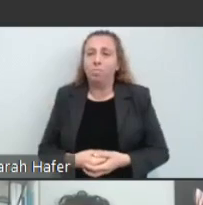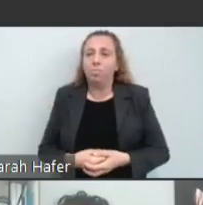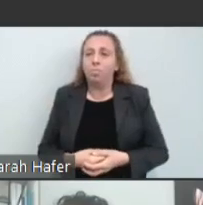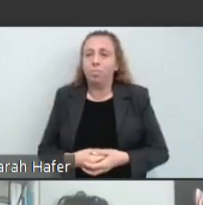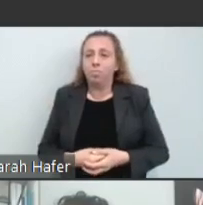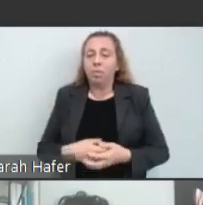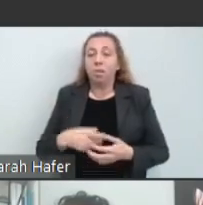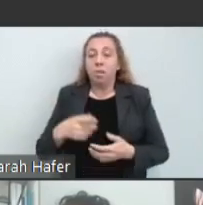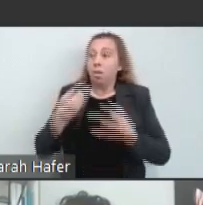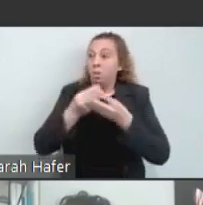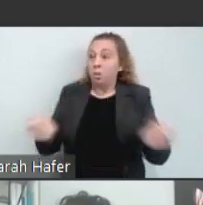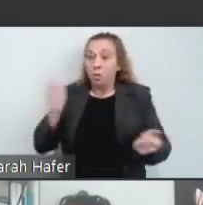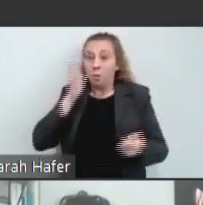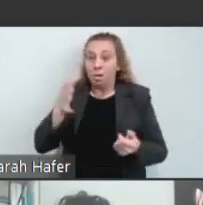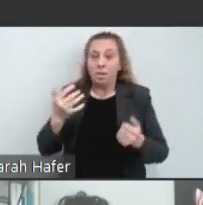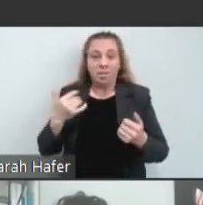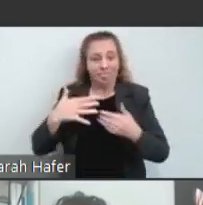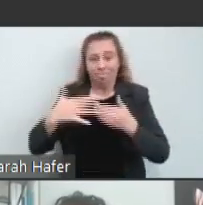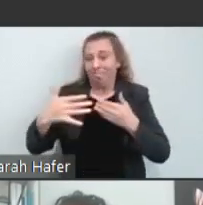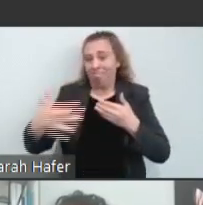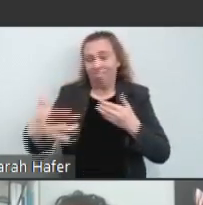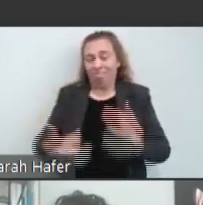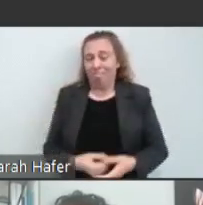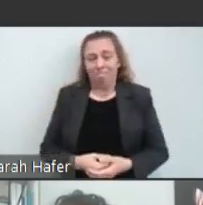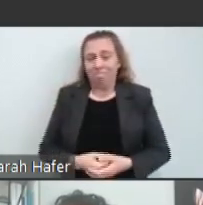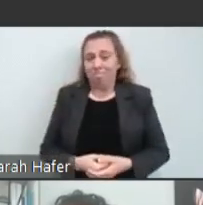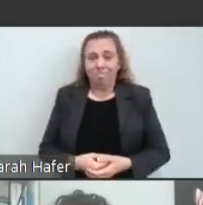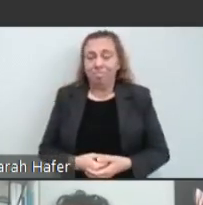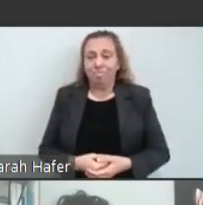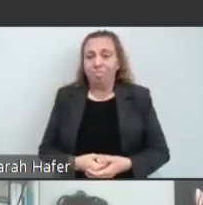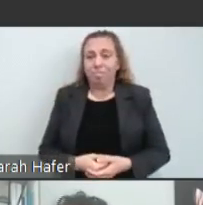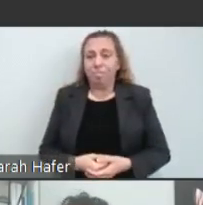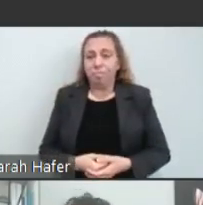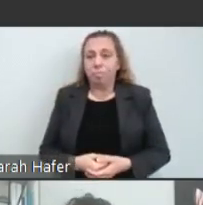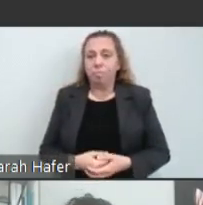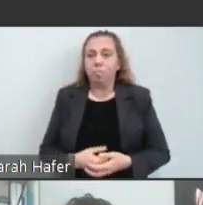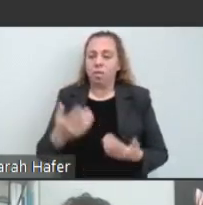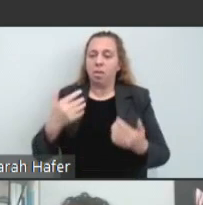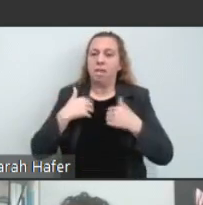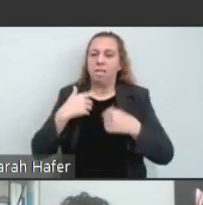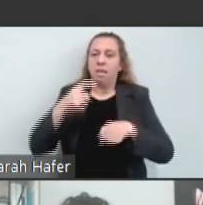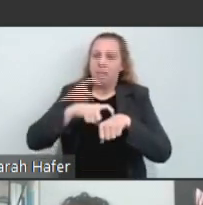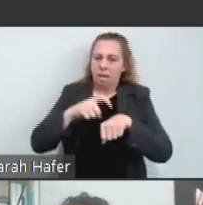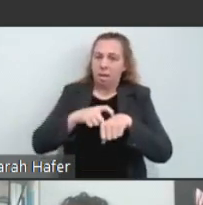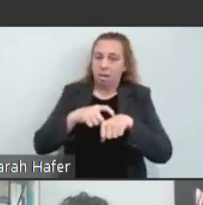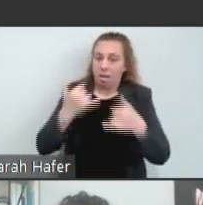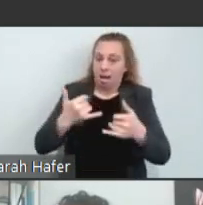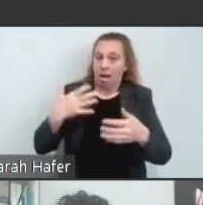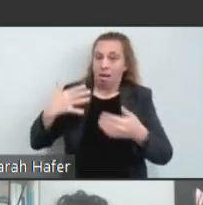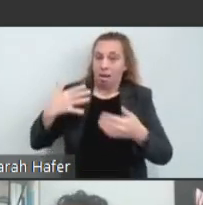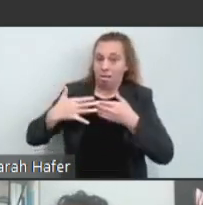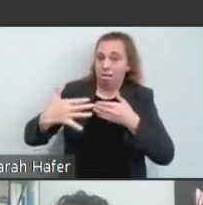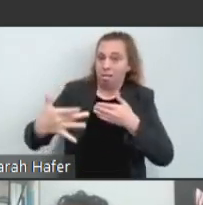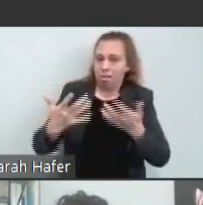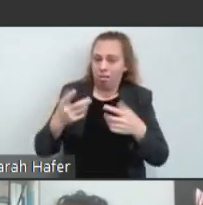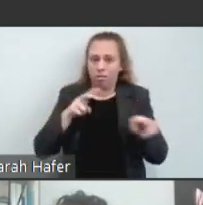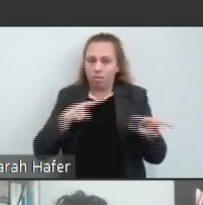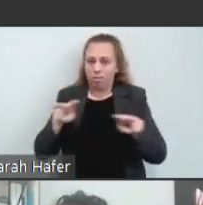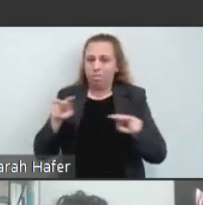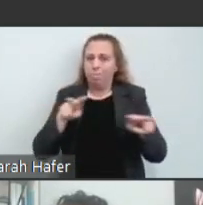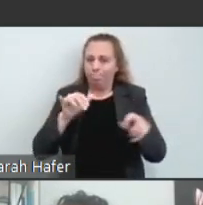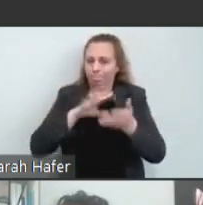have done is buy ourselves time to educate ourselves and to prepare. But this is still a highly contagious and